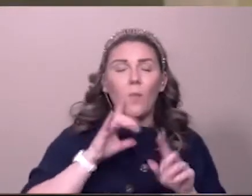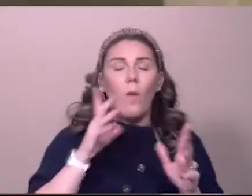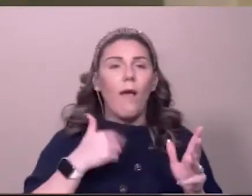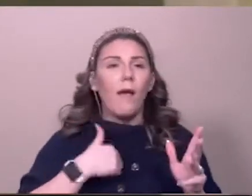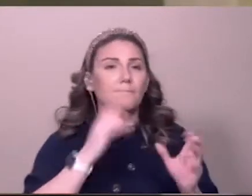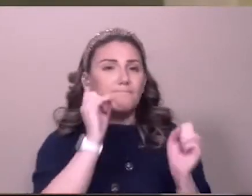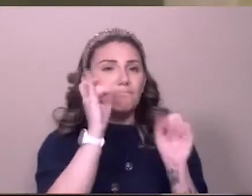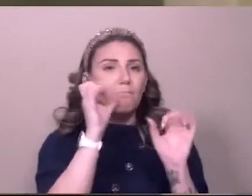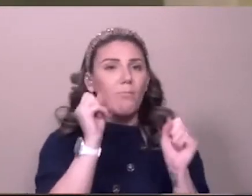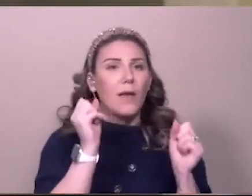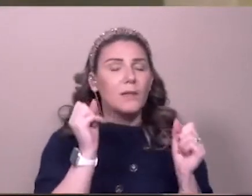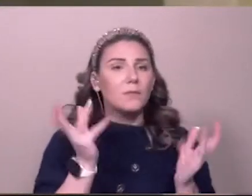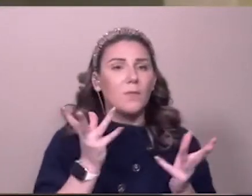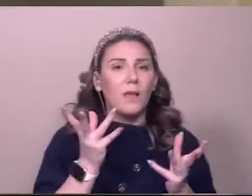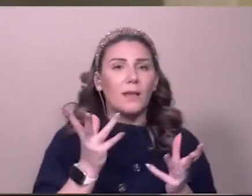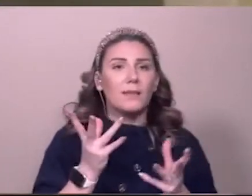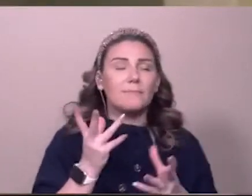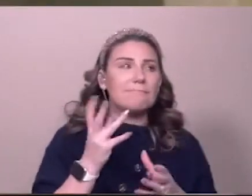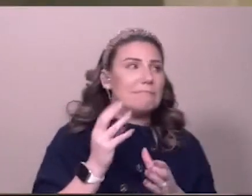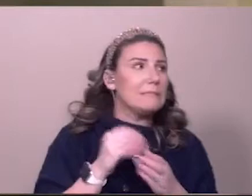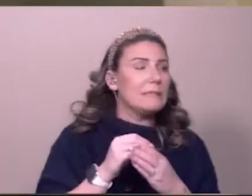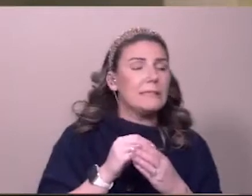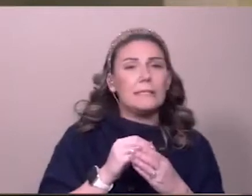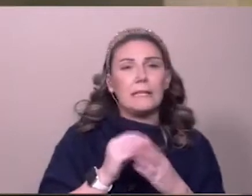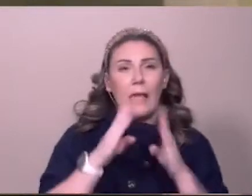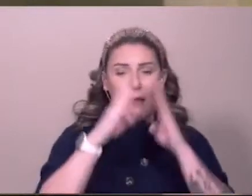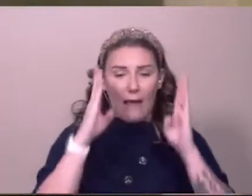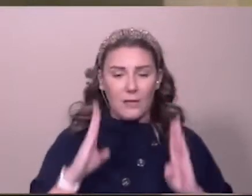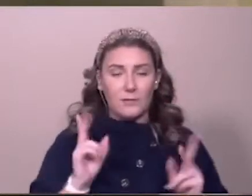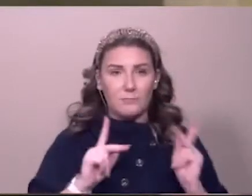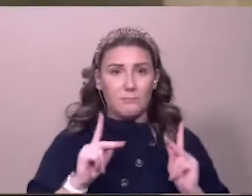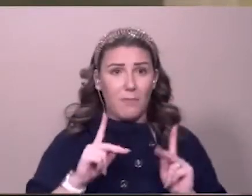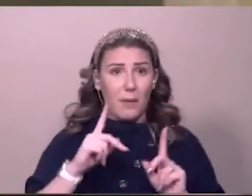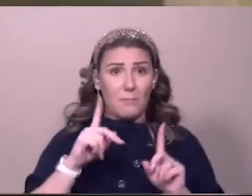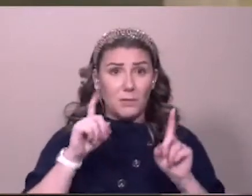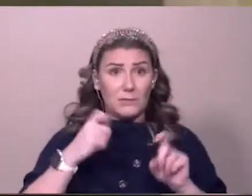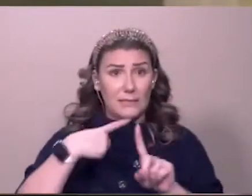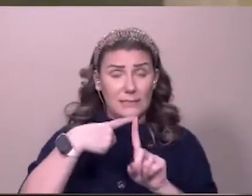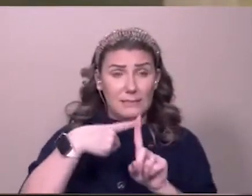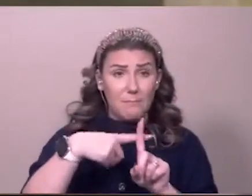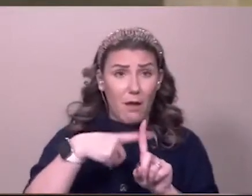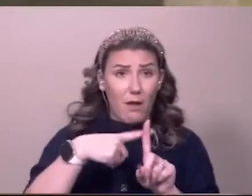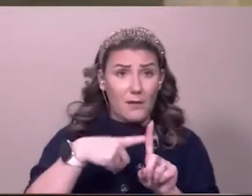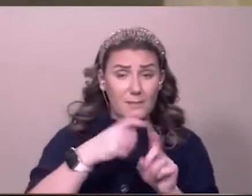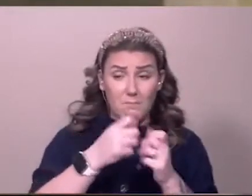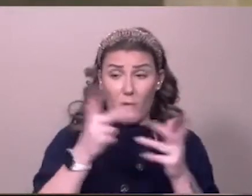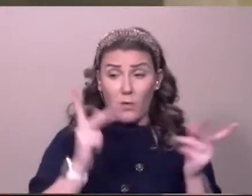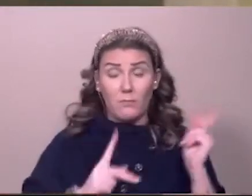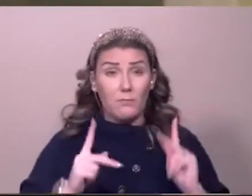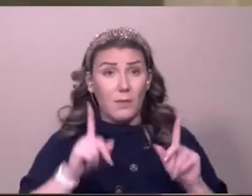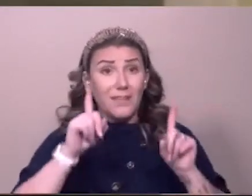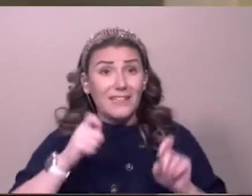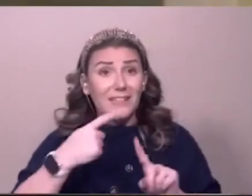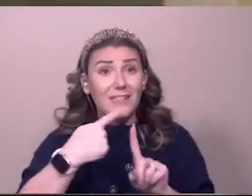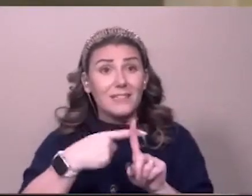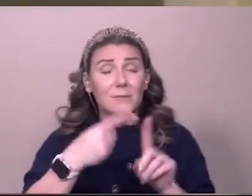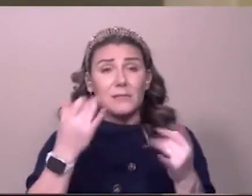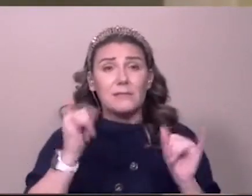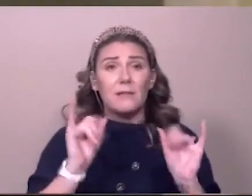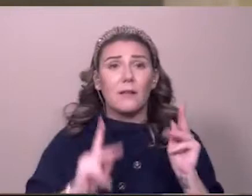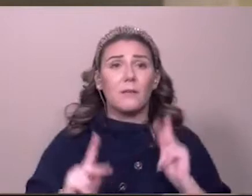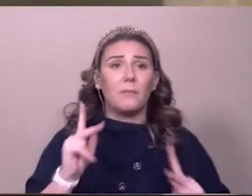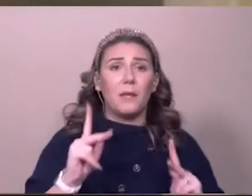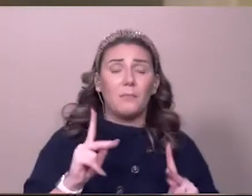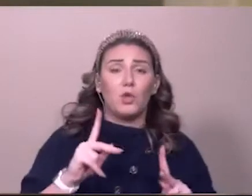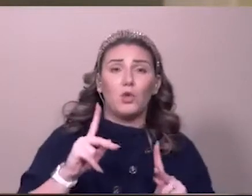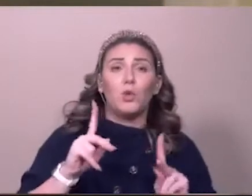that in households even where people have tested positive, multiple people have tested positive, we still have people who test